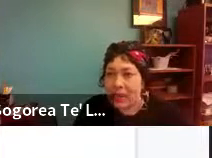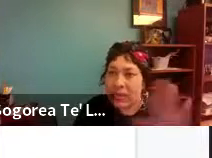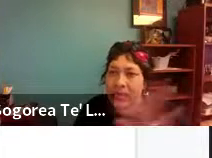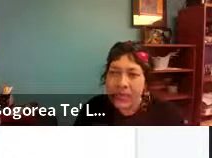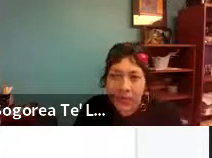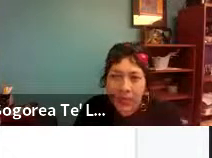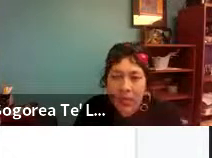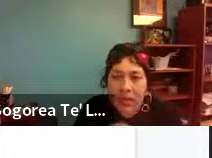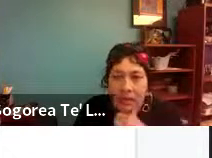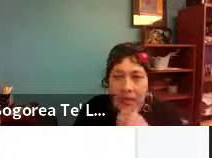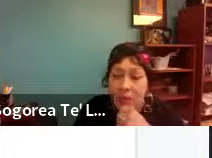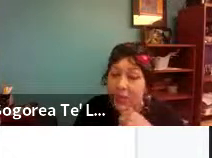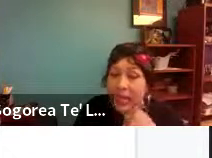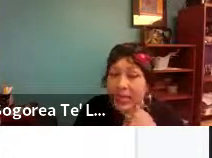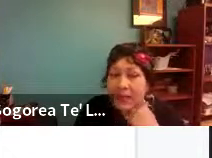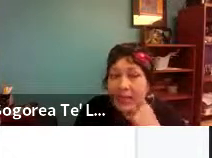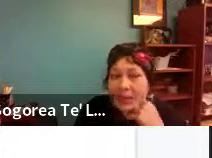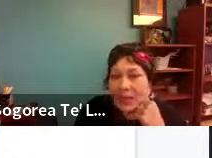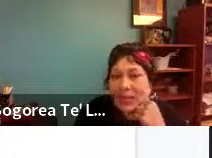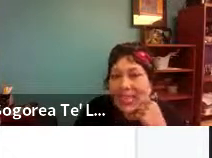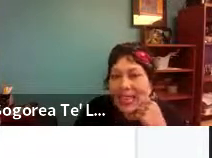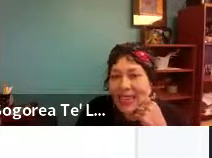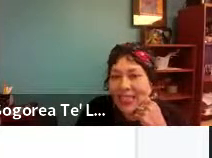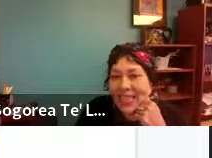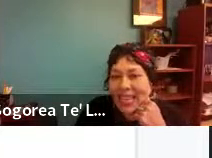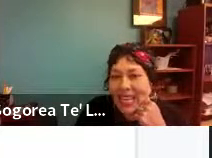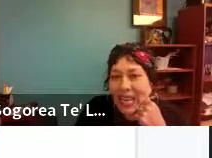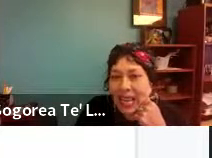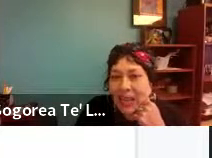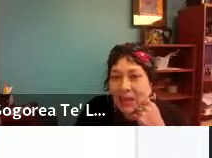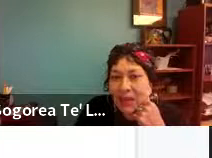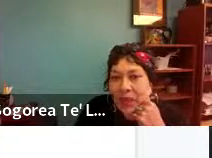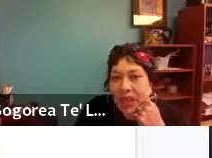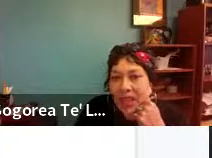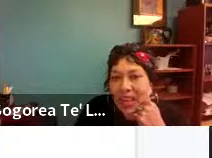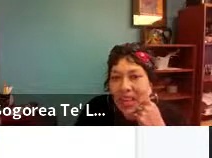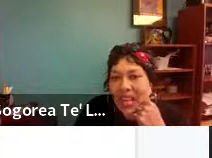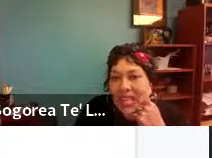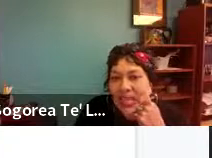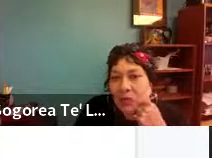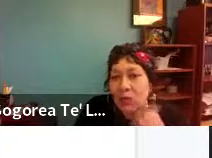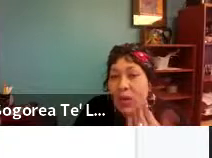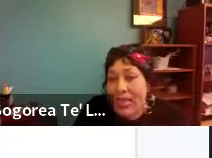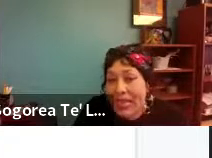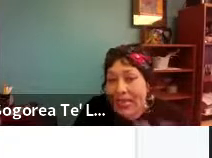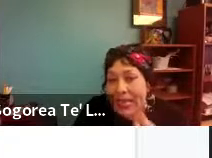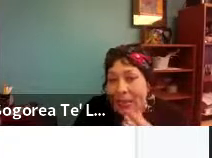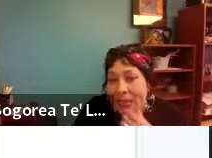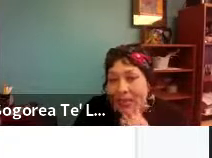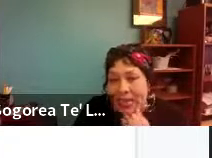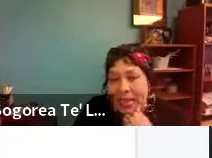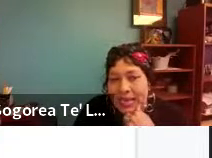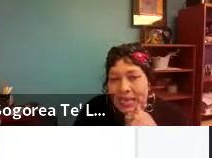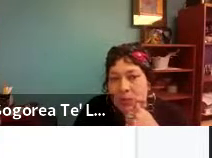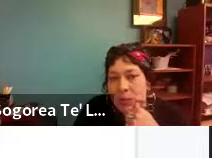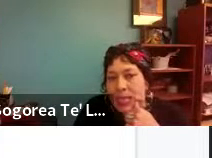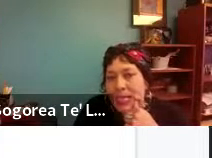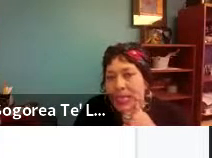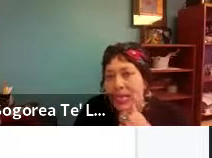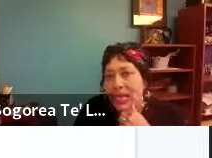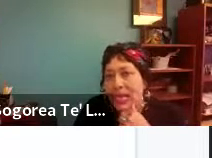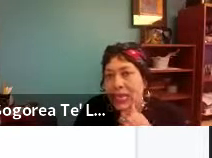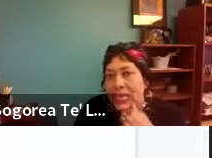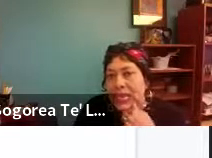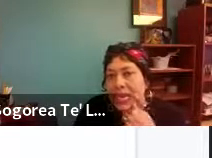city, with a different tribe. It was not developed, it was saved. And one of the things that came out of this action